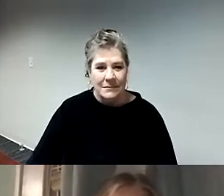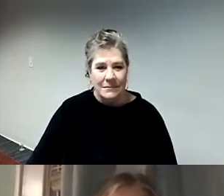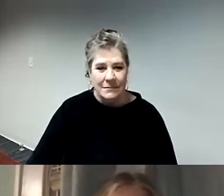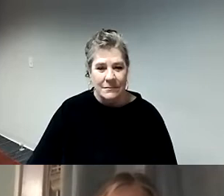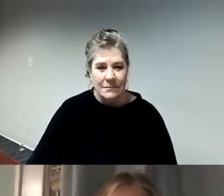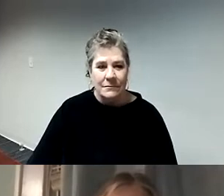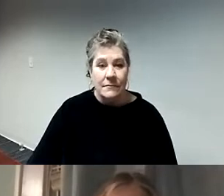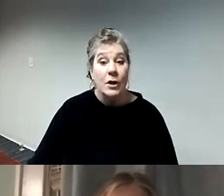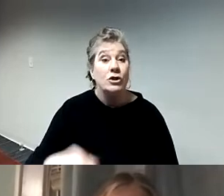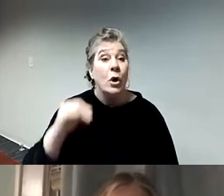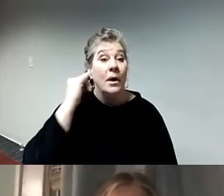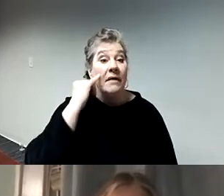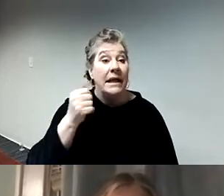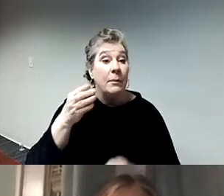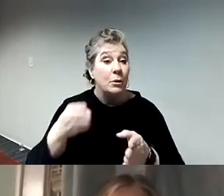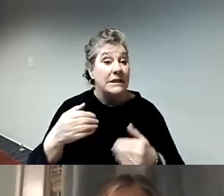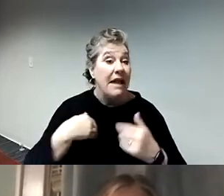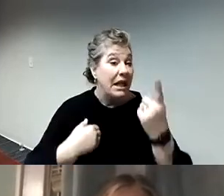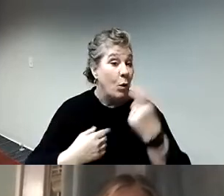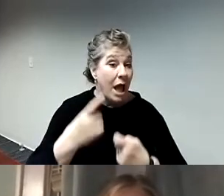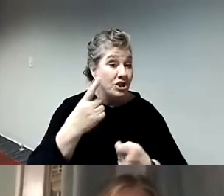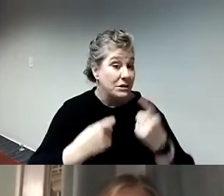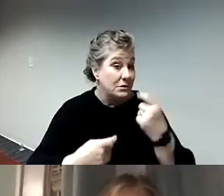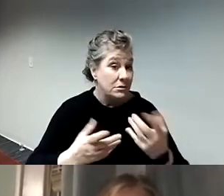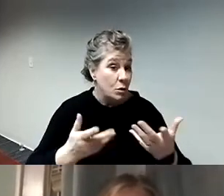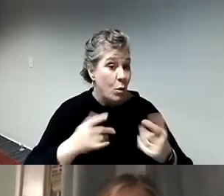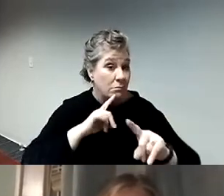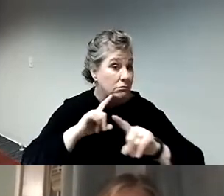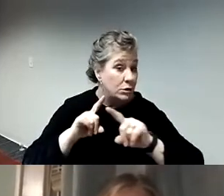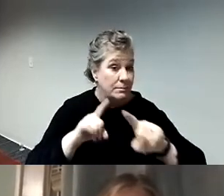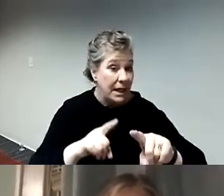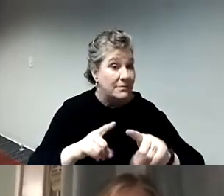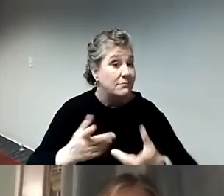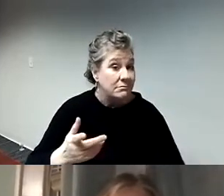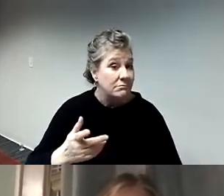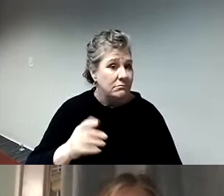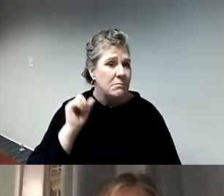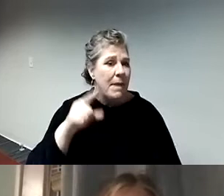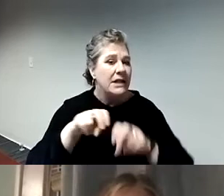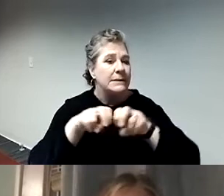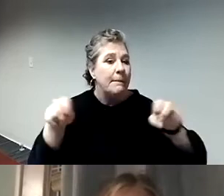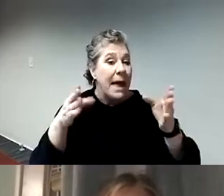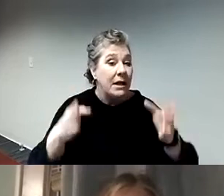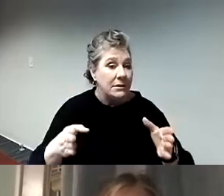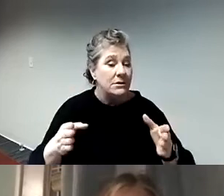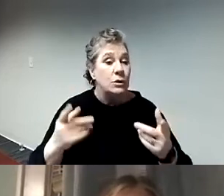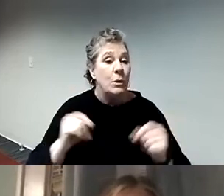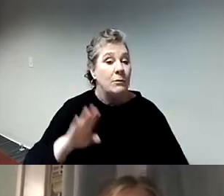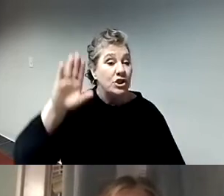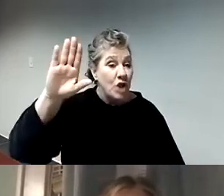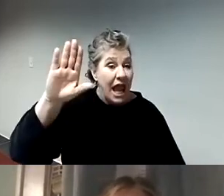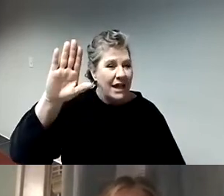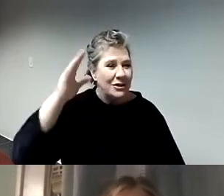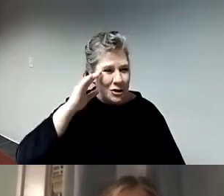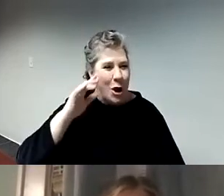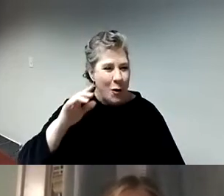So if anyone has any questions that they want to ask the panelists, you can either raise your